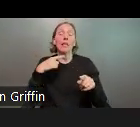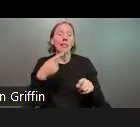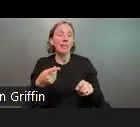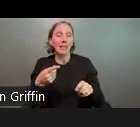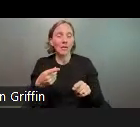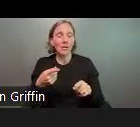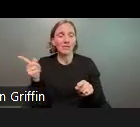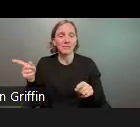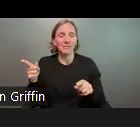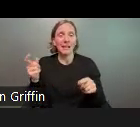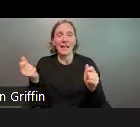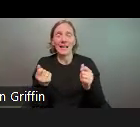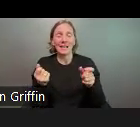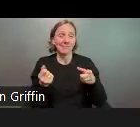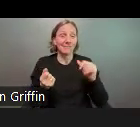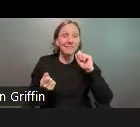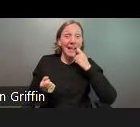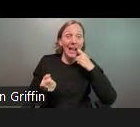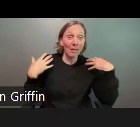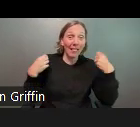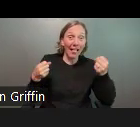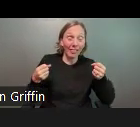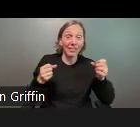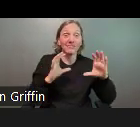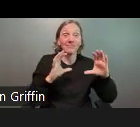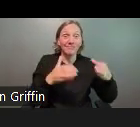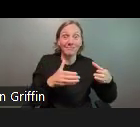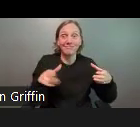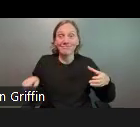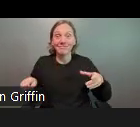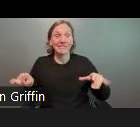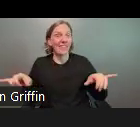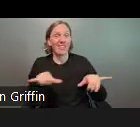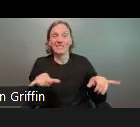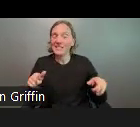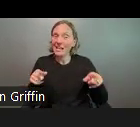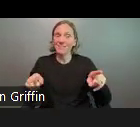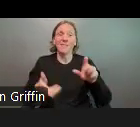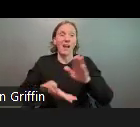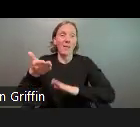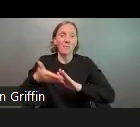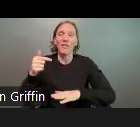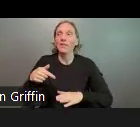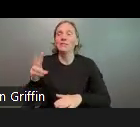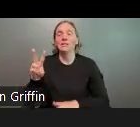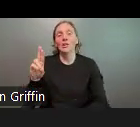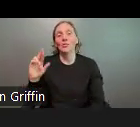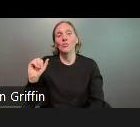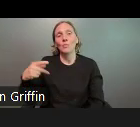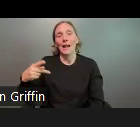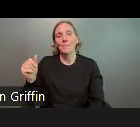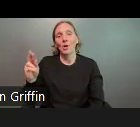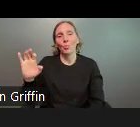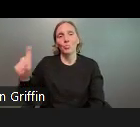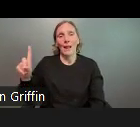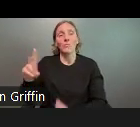that it does for our Apple Health program today. This is a contract we call our Wraparound contract, but basically this